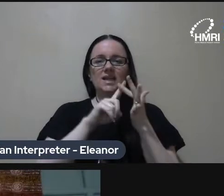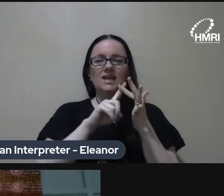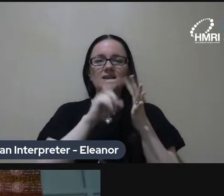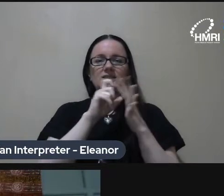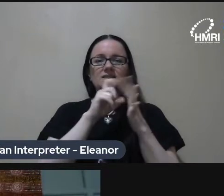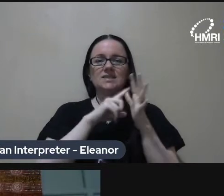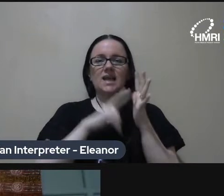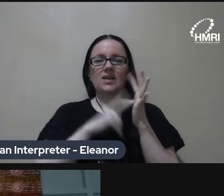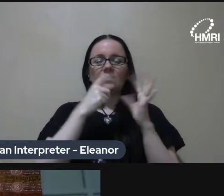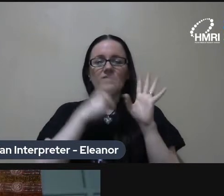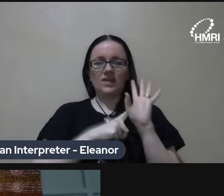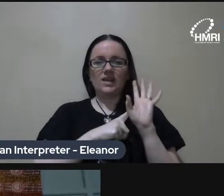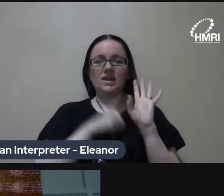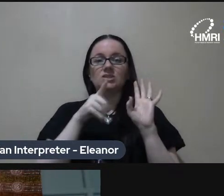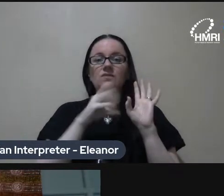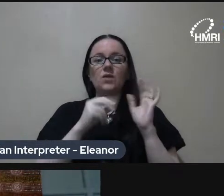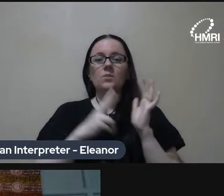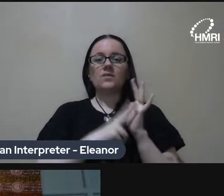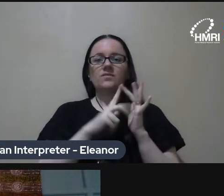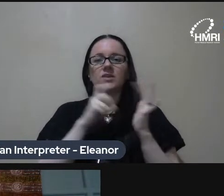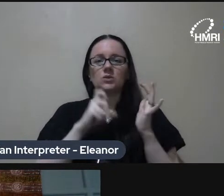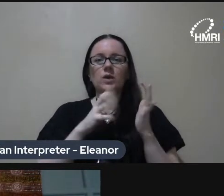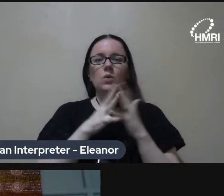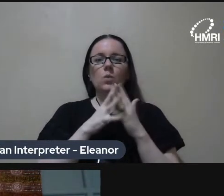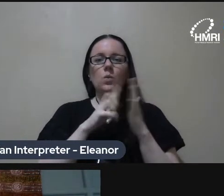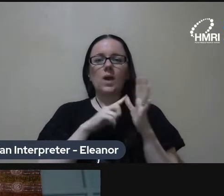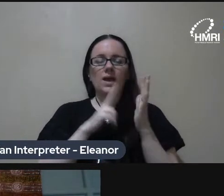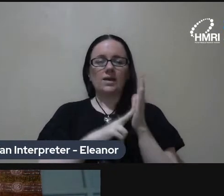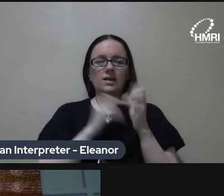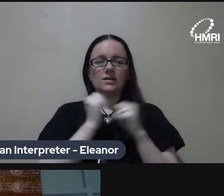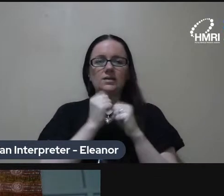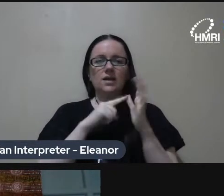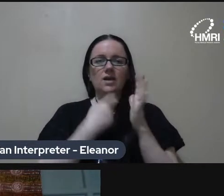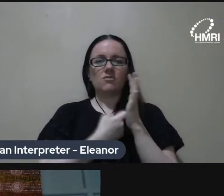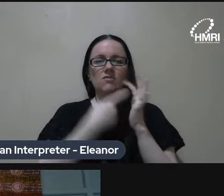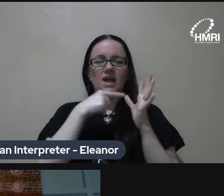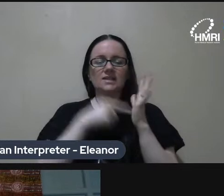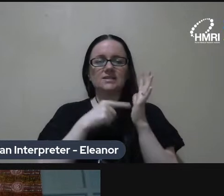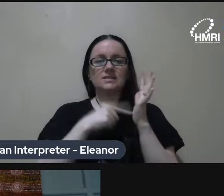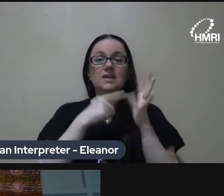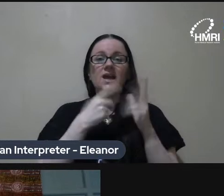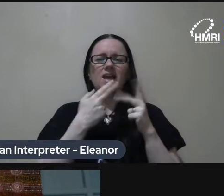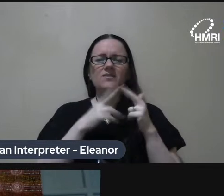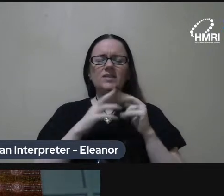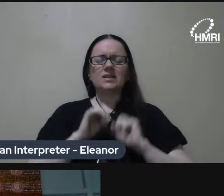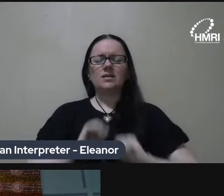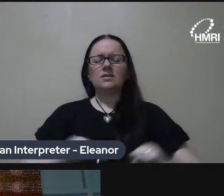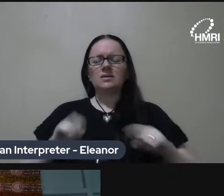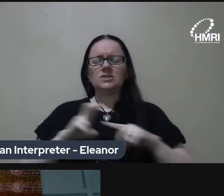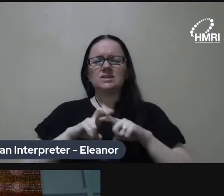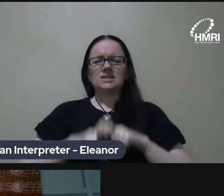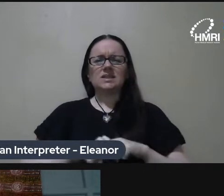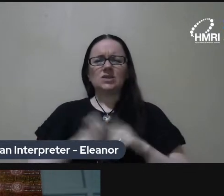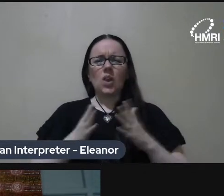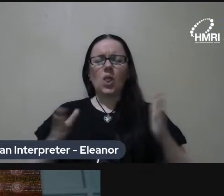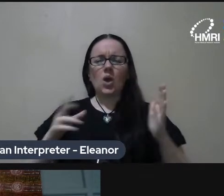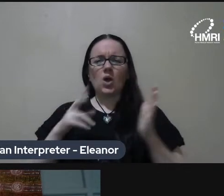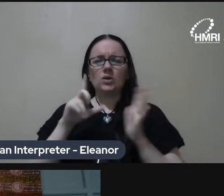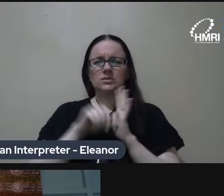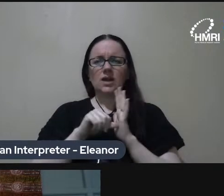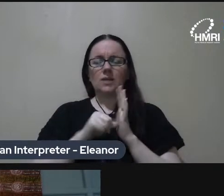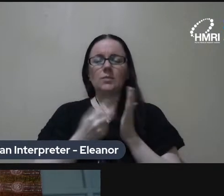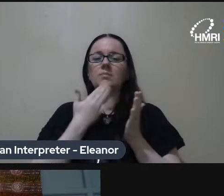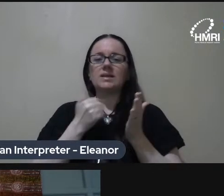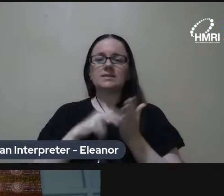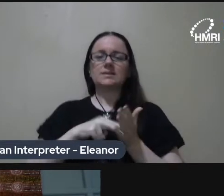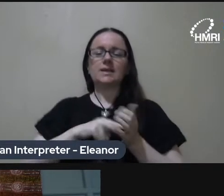Wangaratta, Victoria. If any of you are feeling stiff and want to stand up and stretch, please do. Julie's going to talk to us for about 10